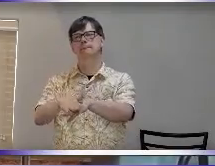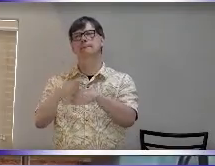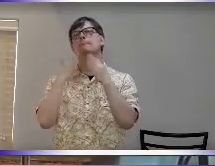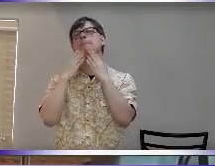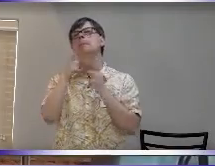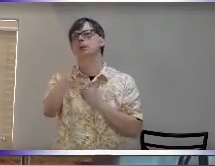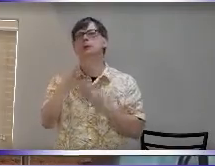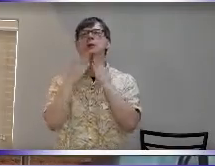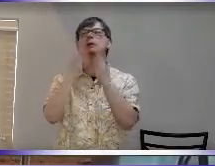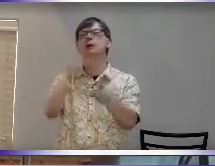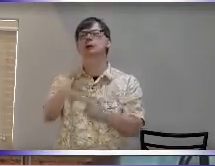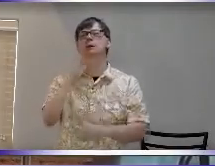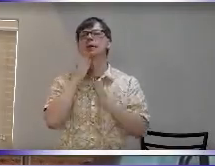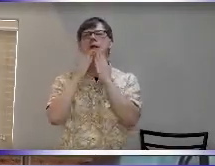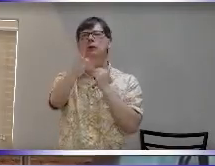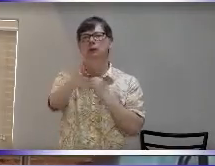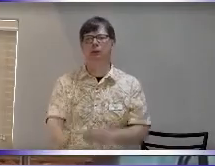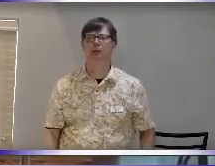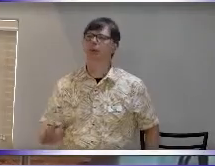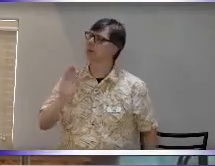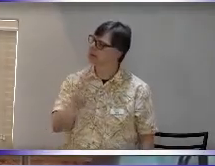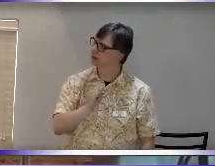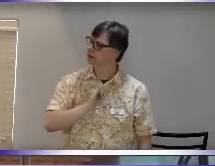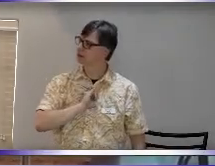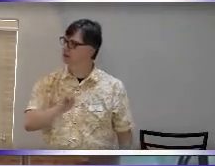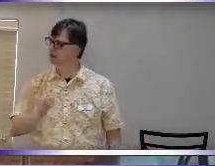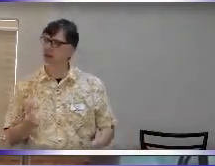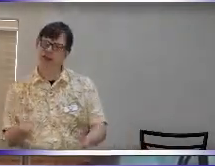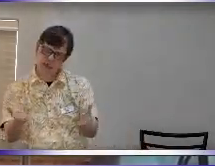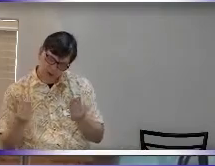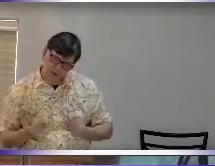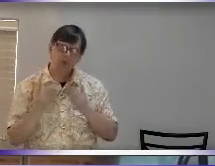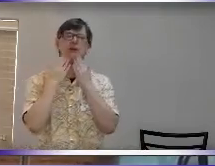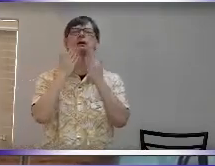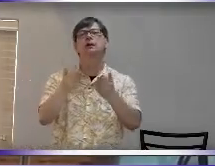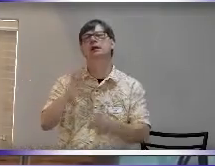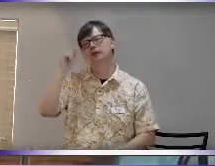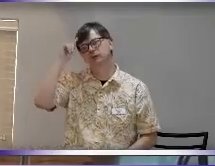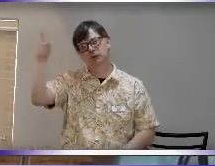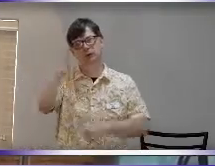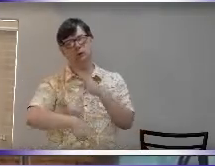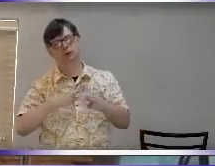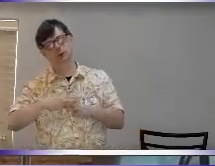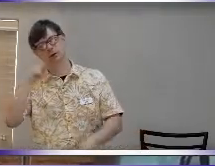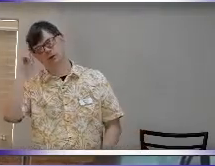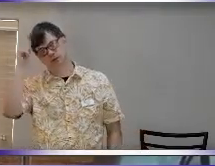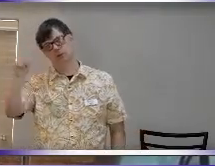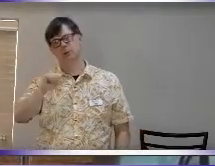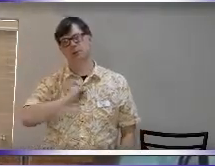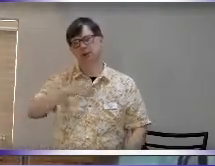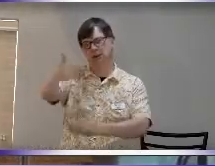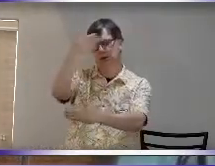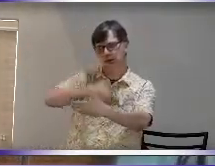you, thank you, thank you. Because I am giving thanks for the world, for me in it,